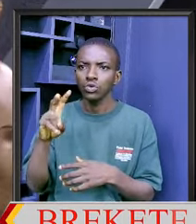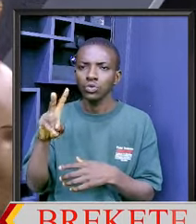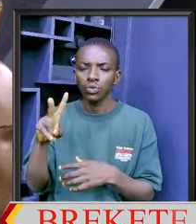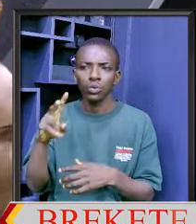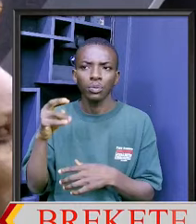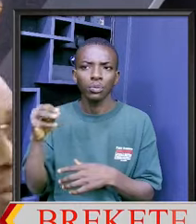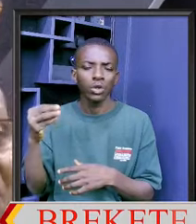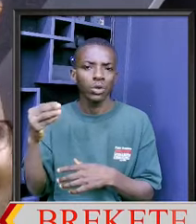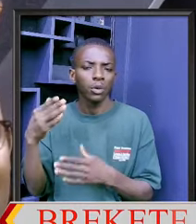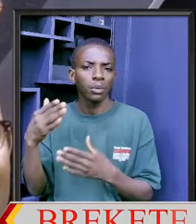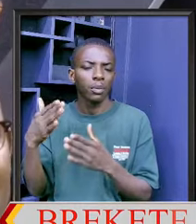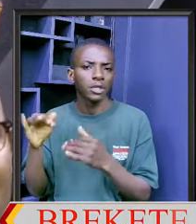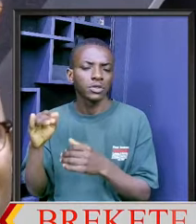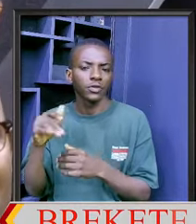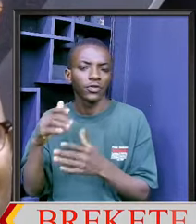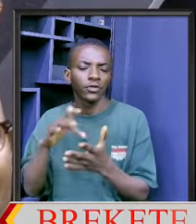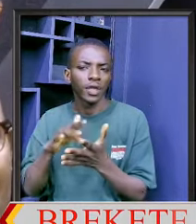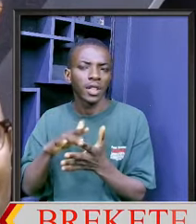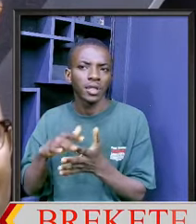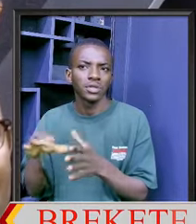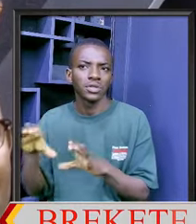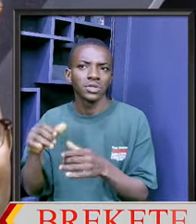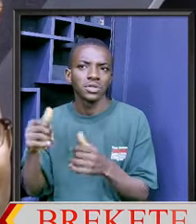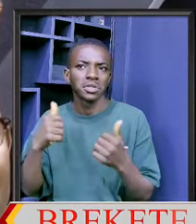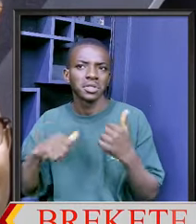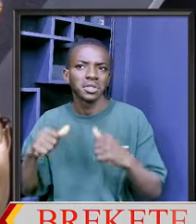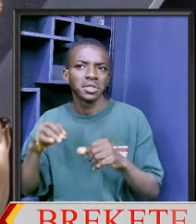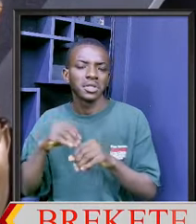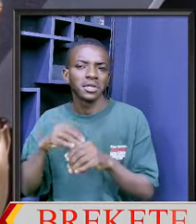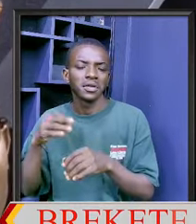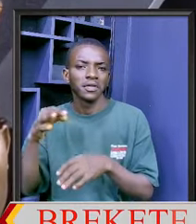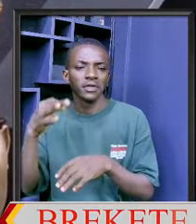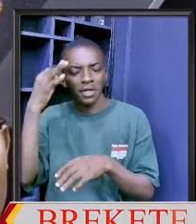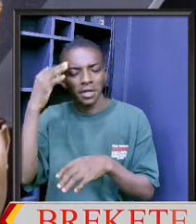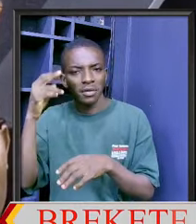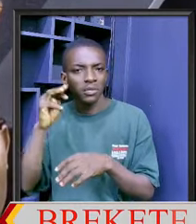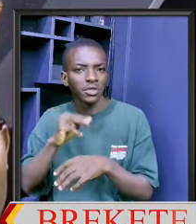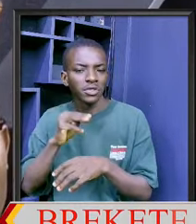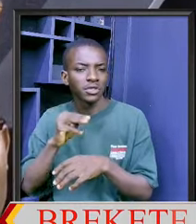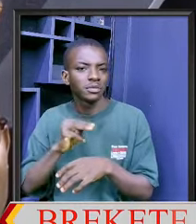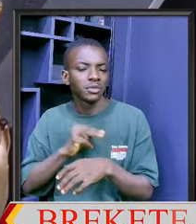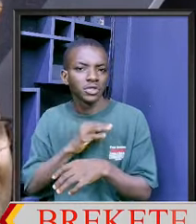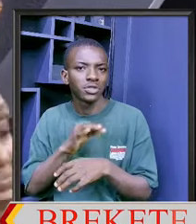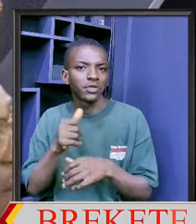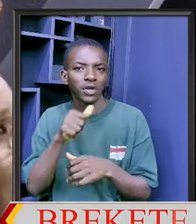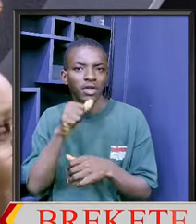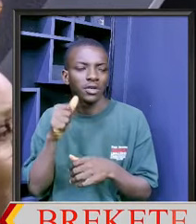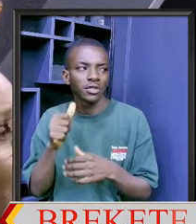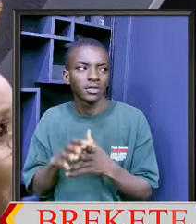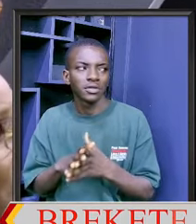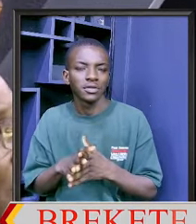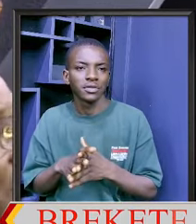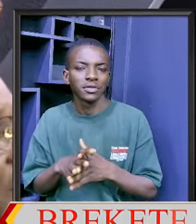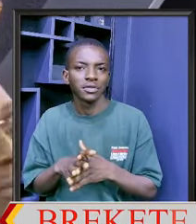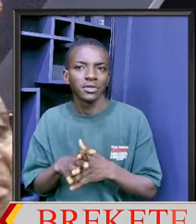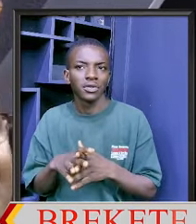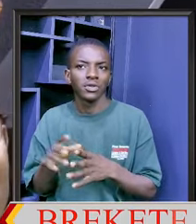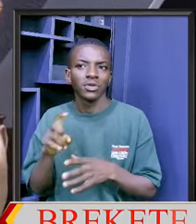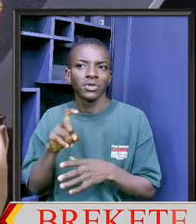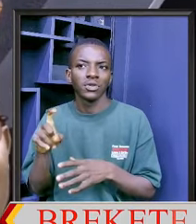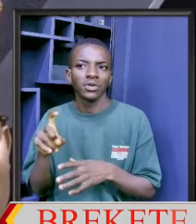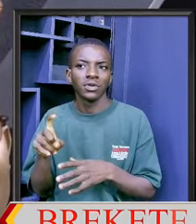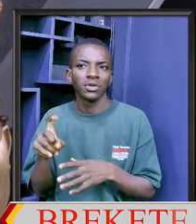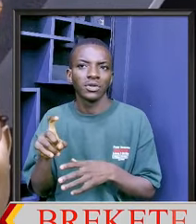bags of fertilizer. They did the ceremony in Federal Ministry of Agriculture. Recently, now we discovered a solar street light,